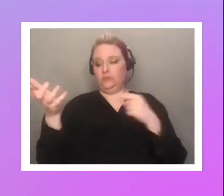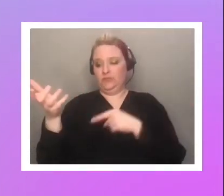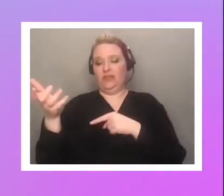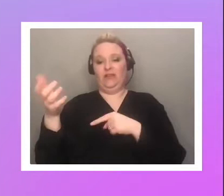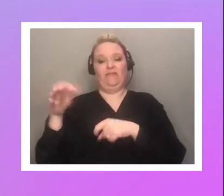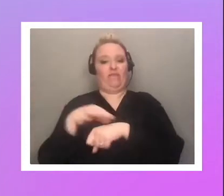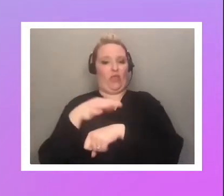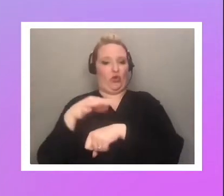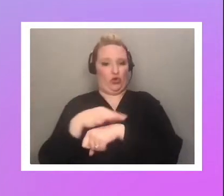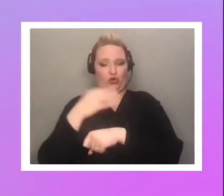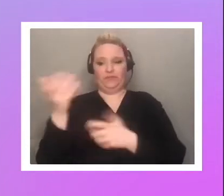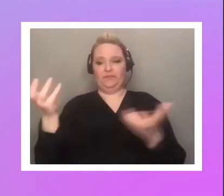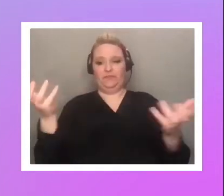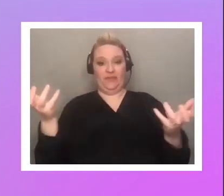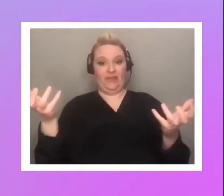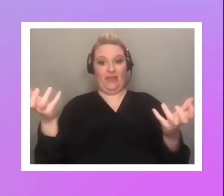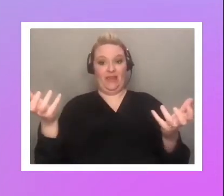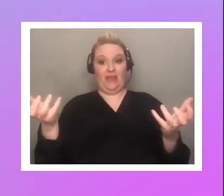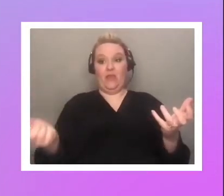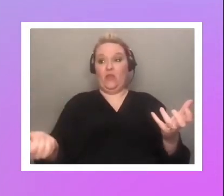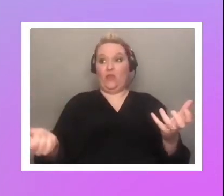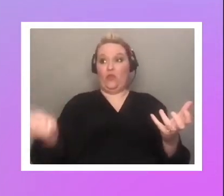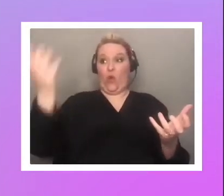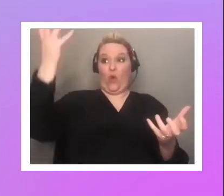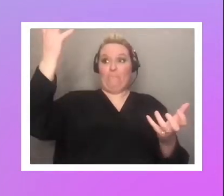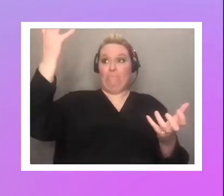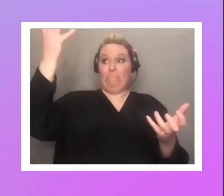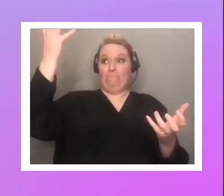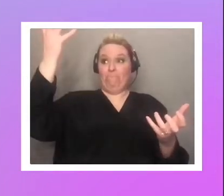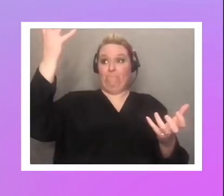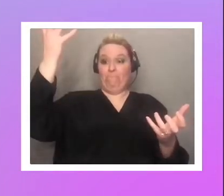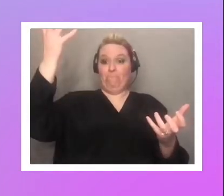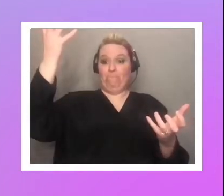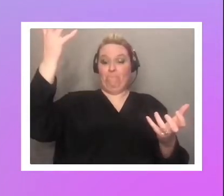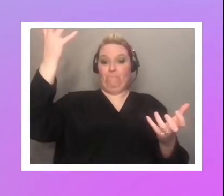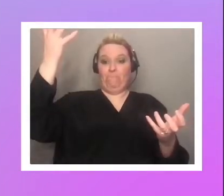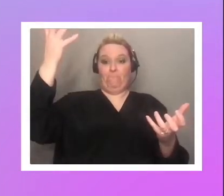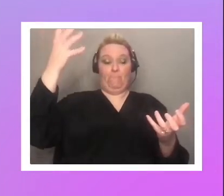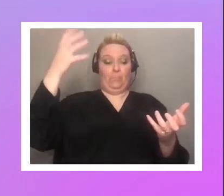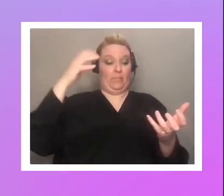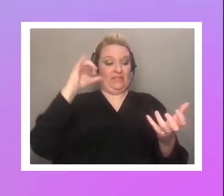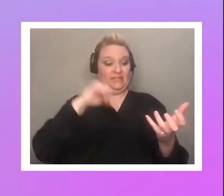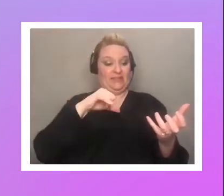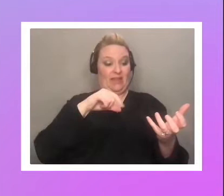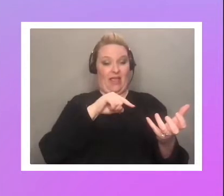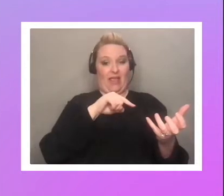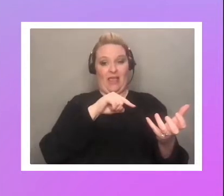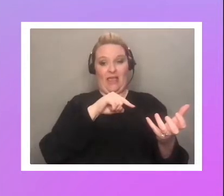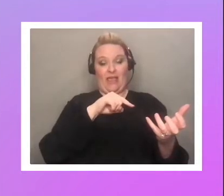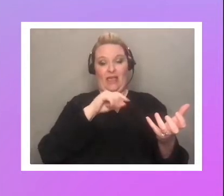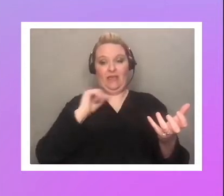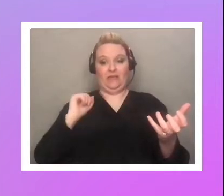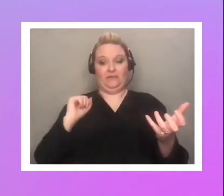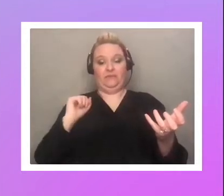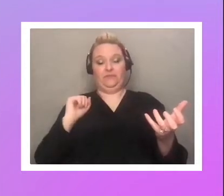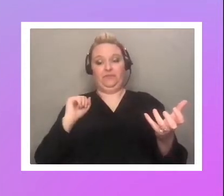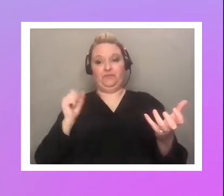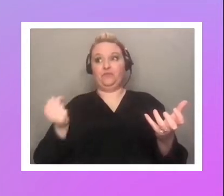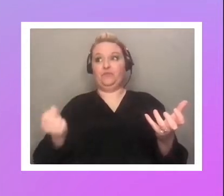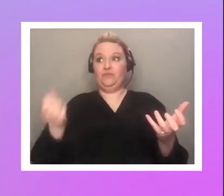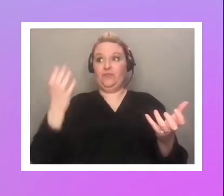feather. If I throw this feather up in the air and leave the stone just in my